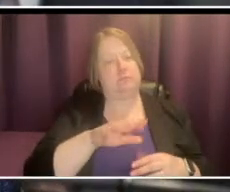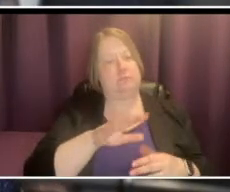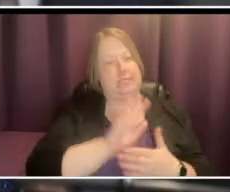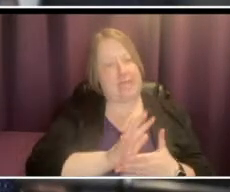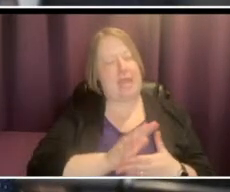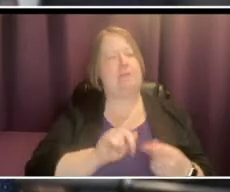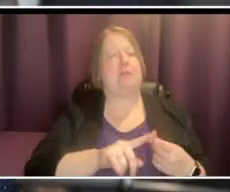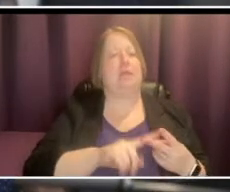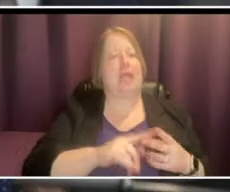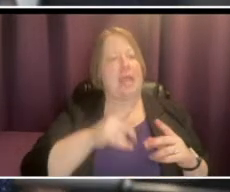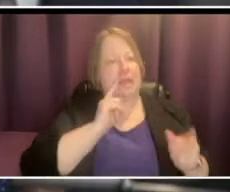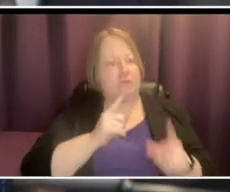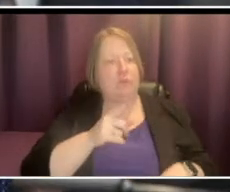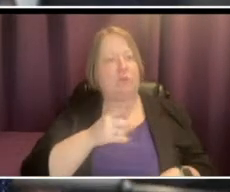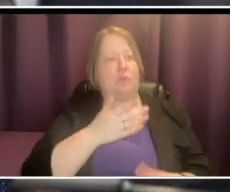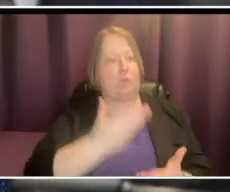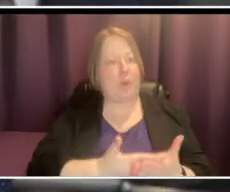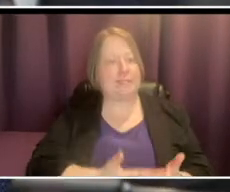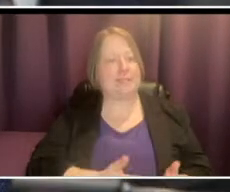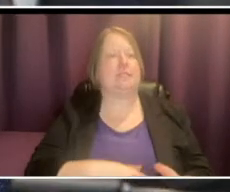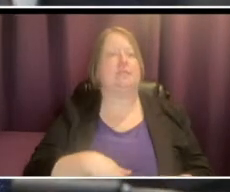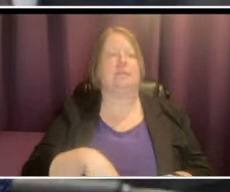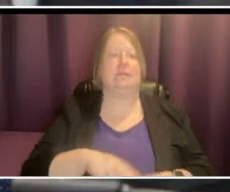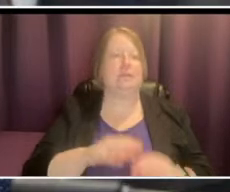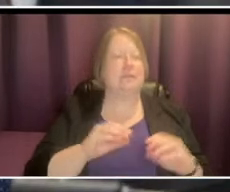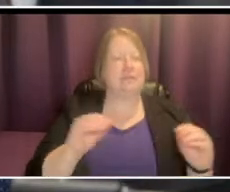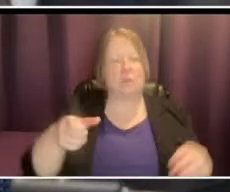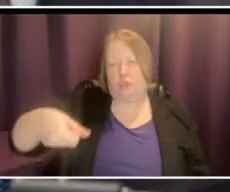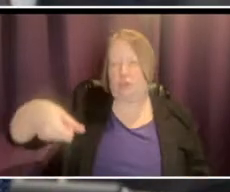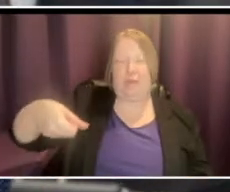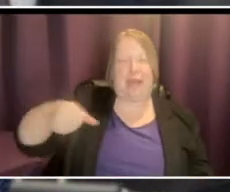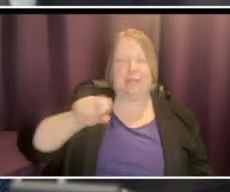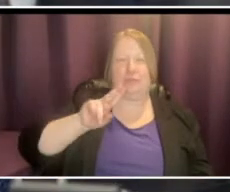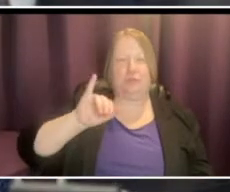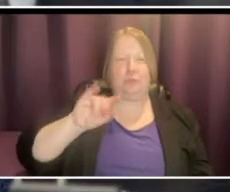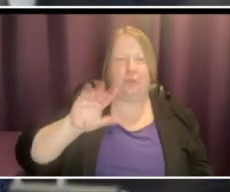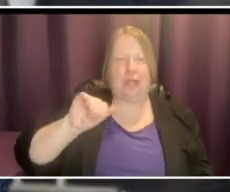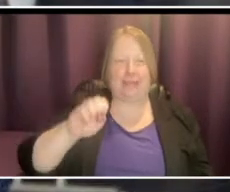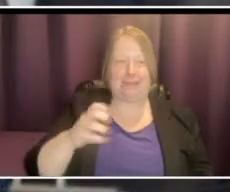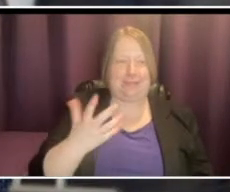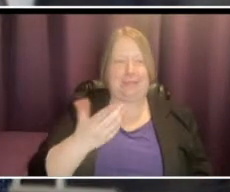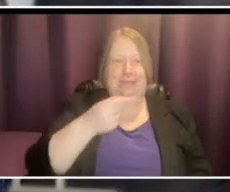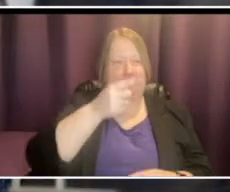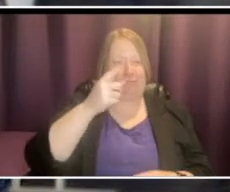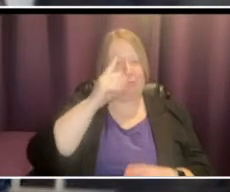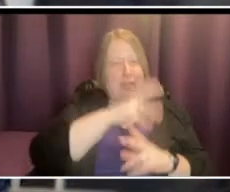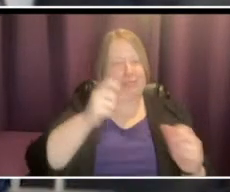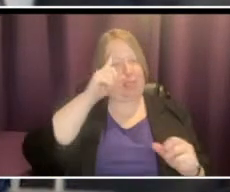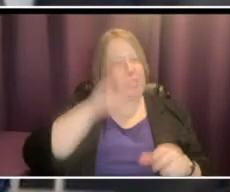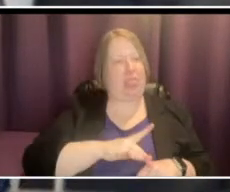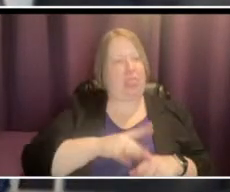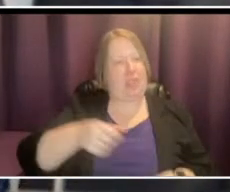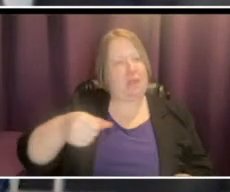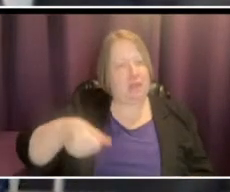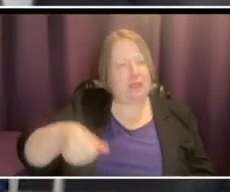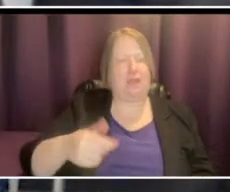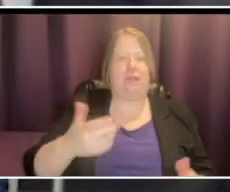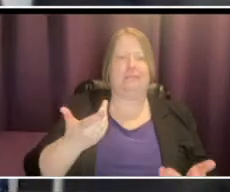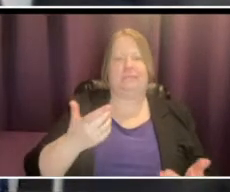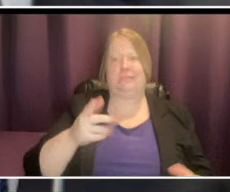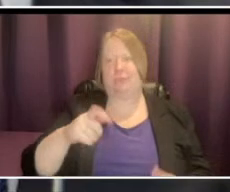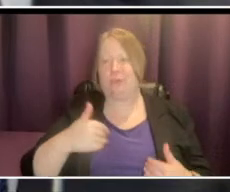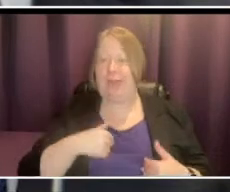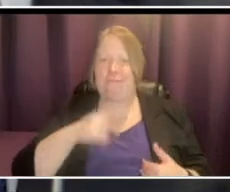There is no suitcase. The president kept fixating on this suitcase that supposedly had fraudulent ballots and that the suitcase was rolled out from under the